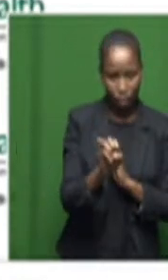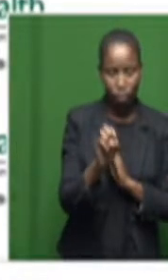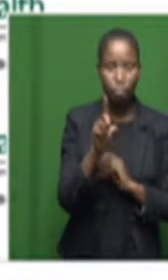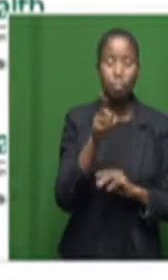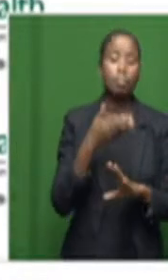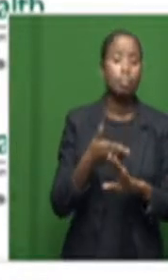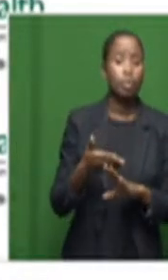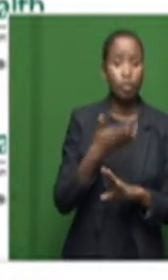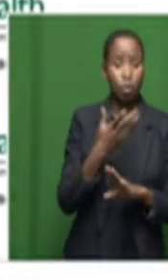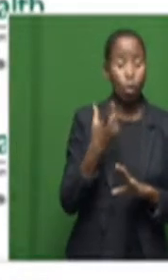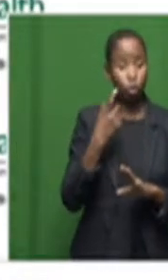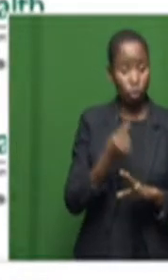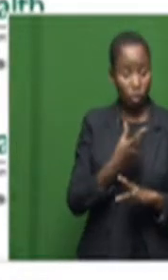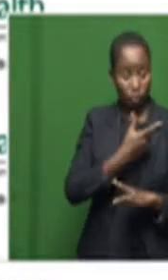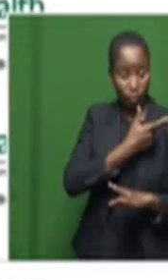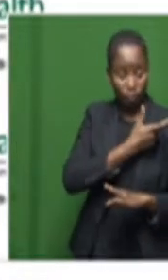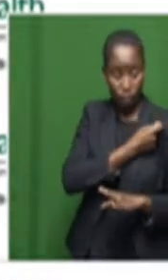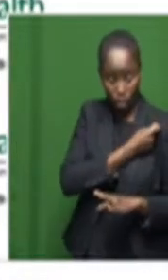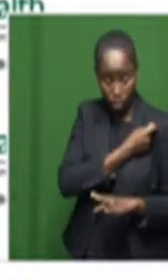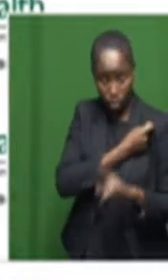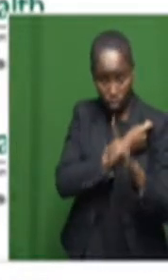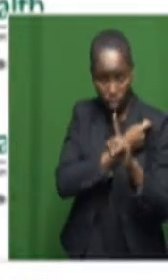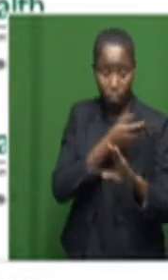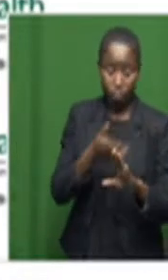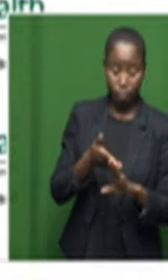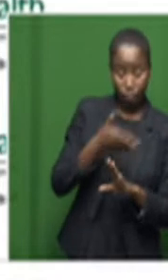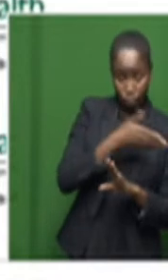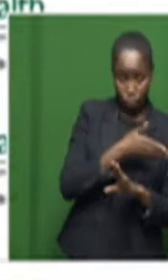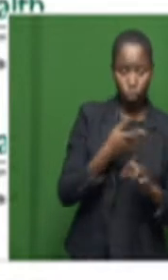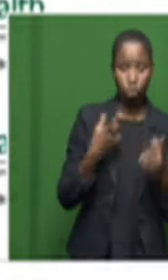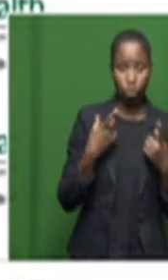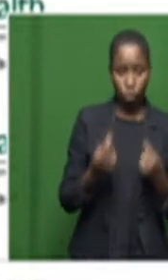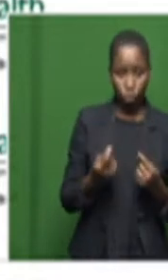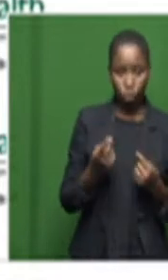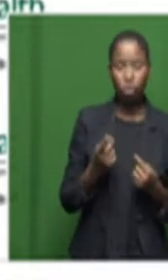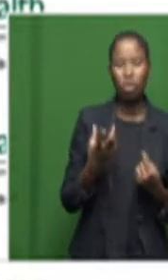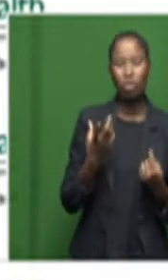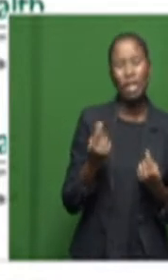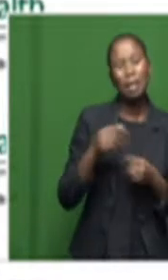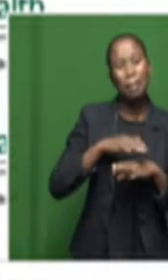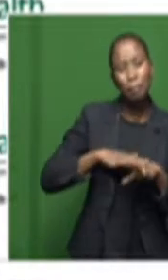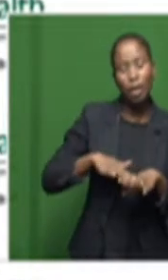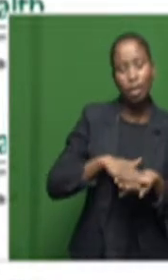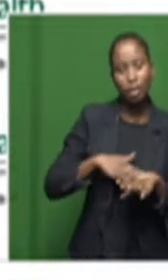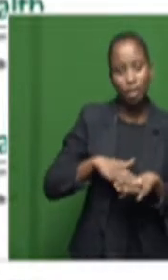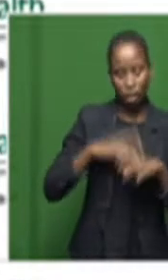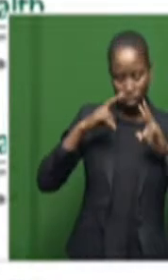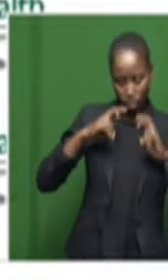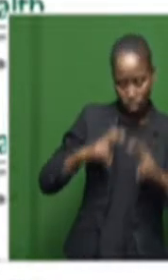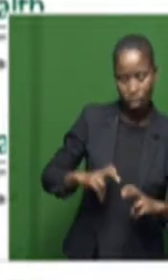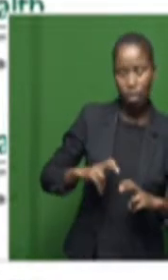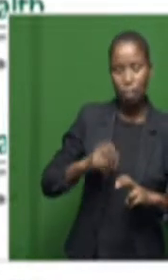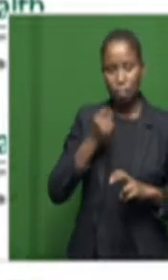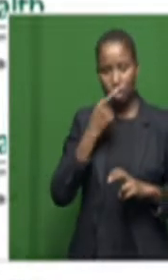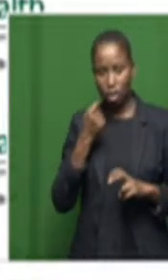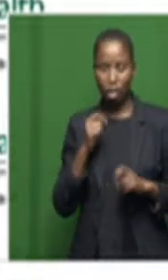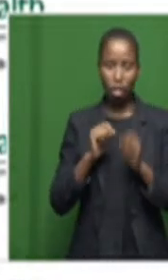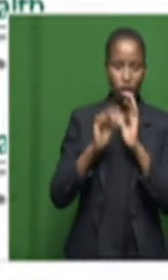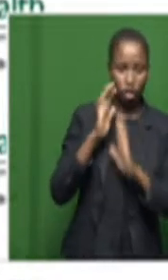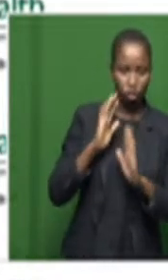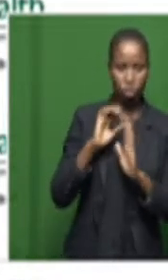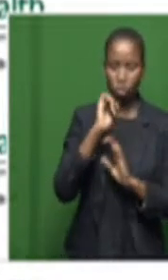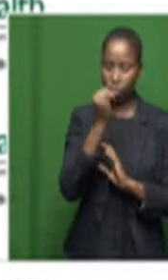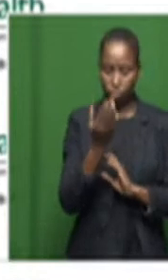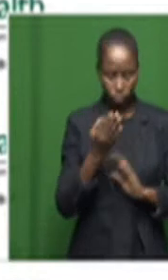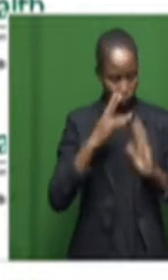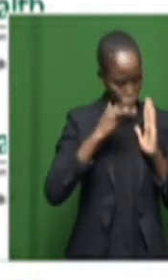before you go to the actual vaccination, where your basic medical history will be taken